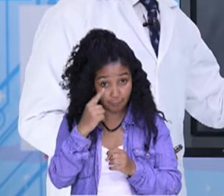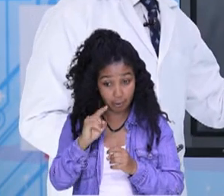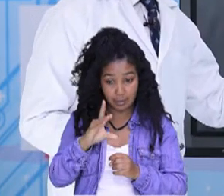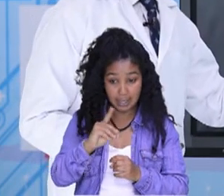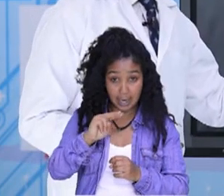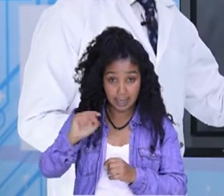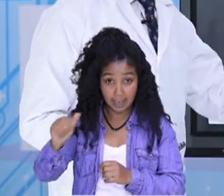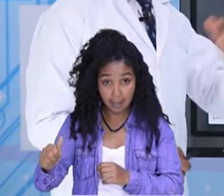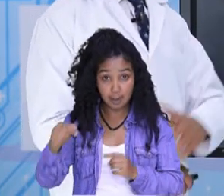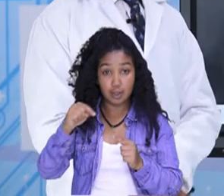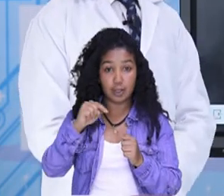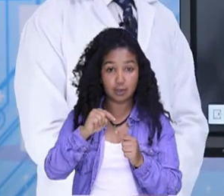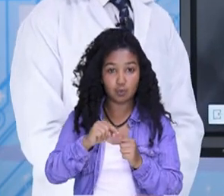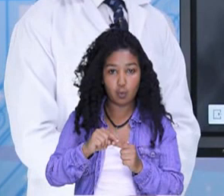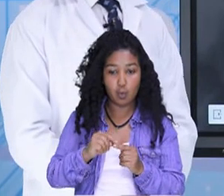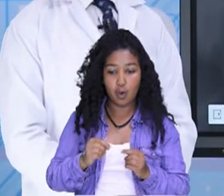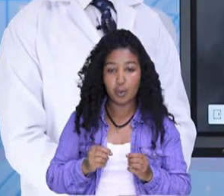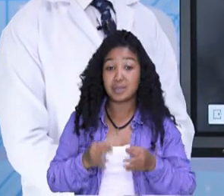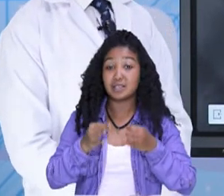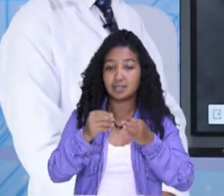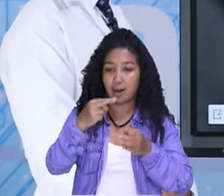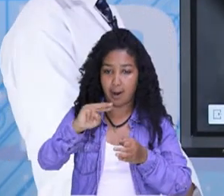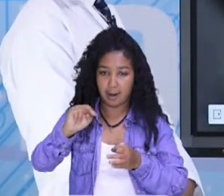DNA into messenger RNA.